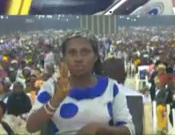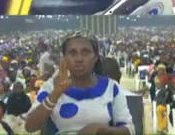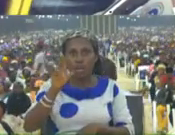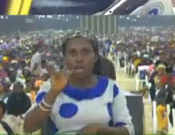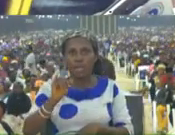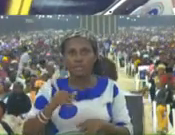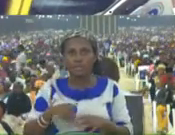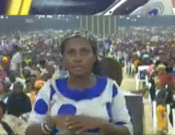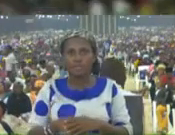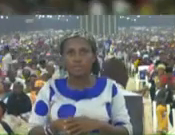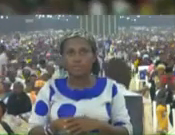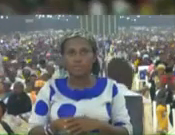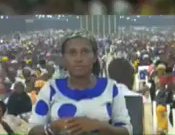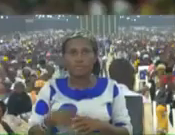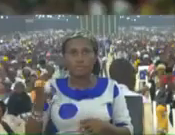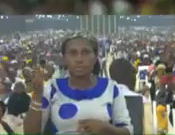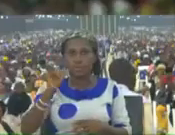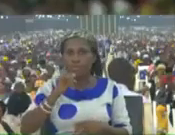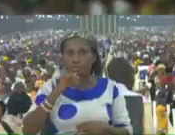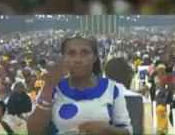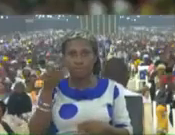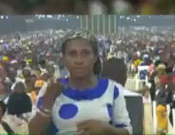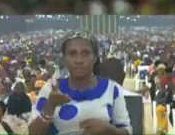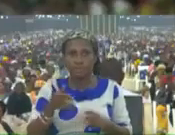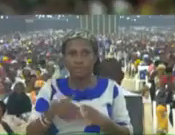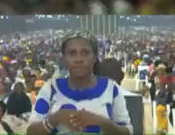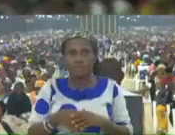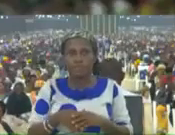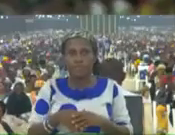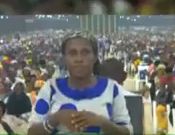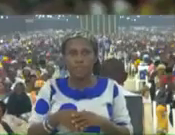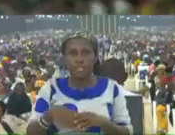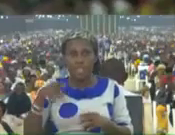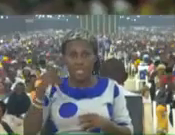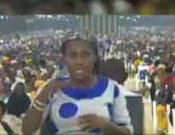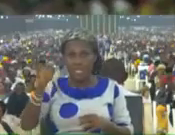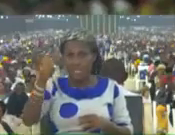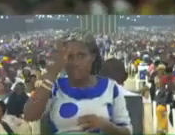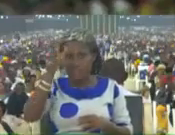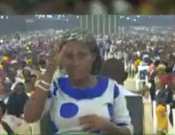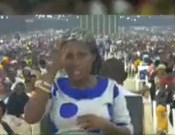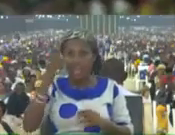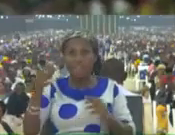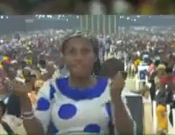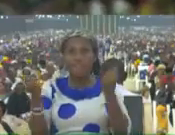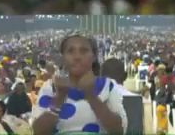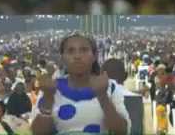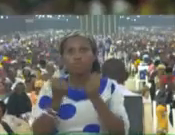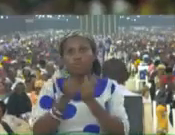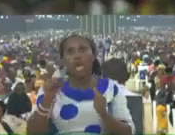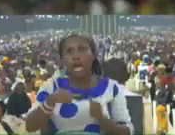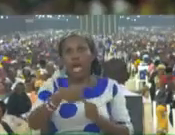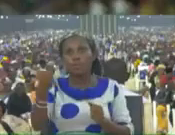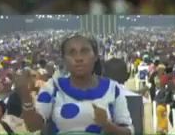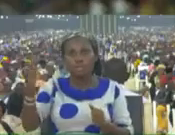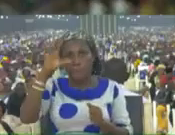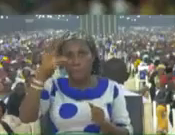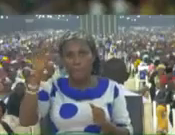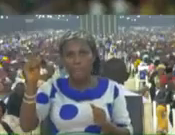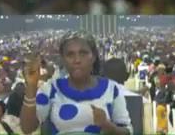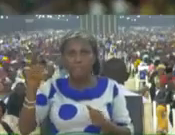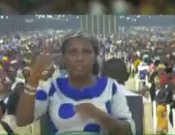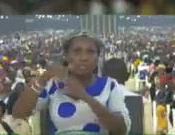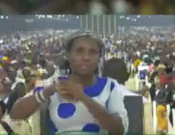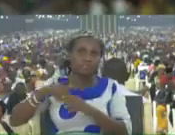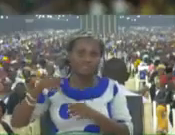He wasn't there when the problem started. His father fought another man in their village.